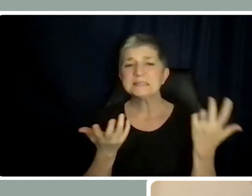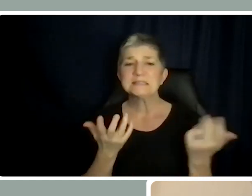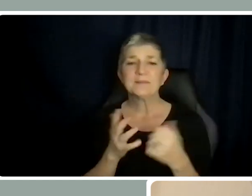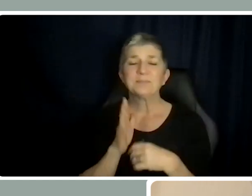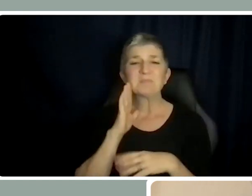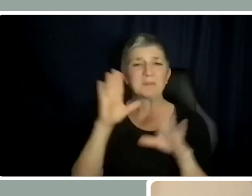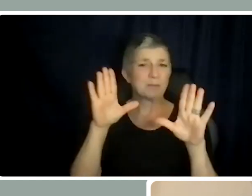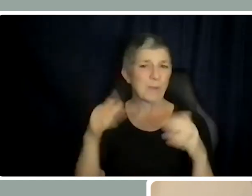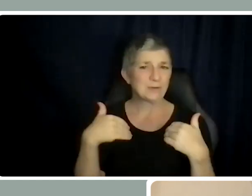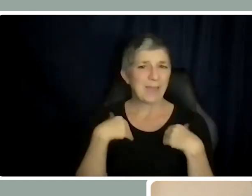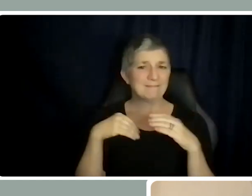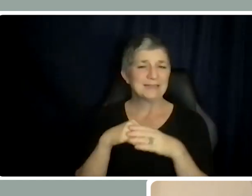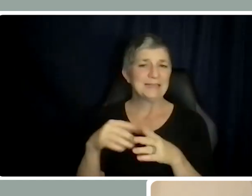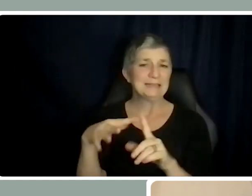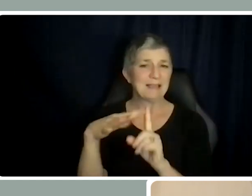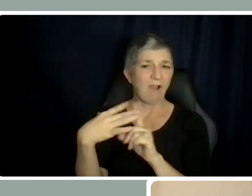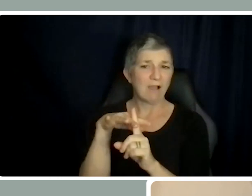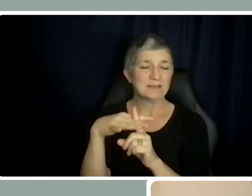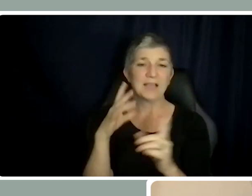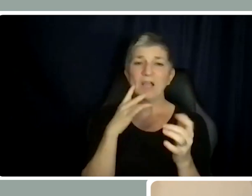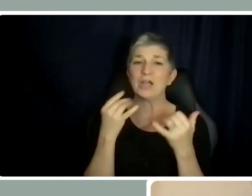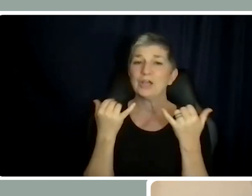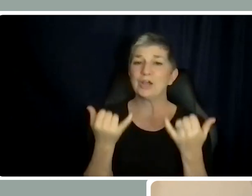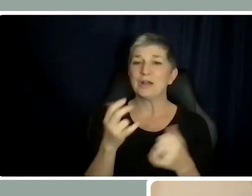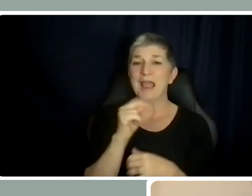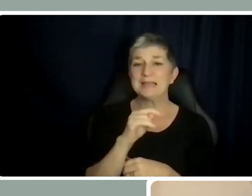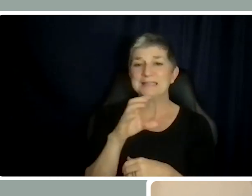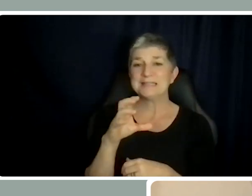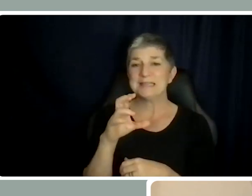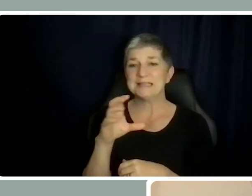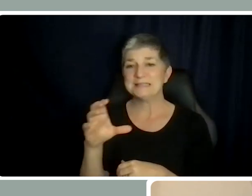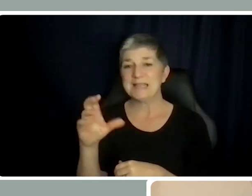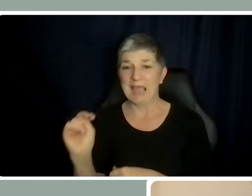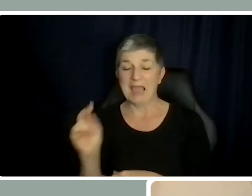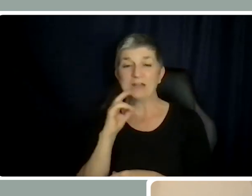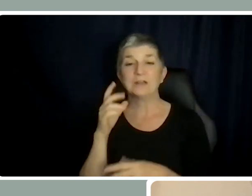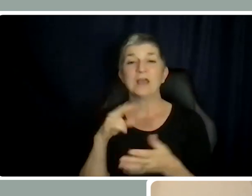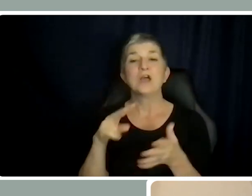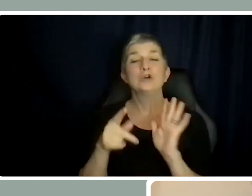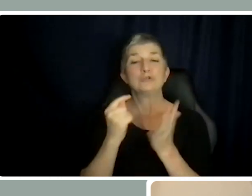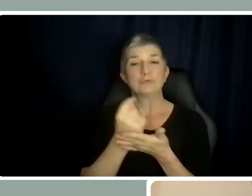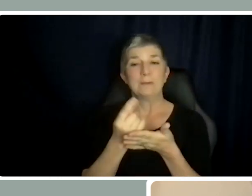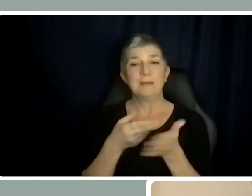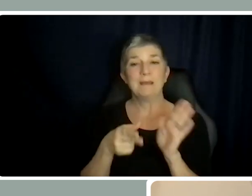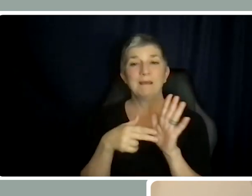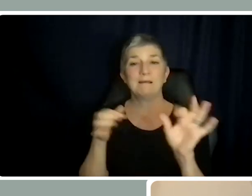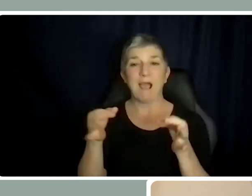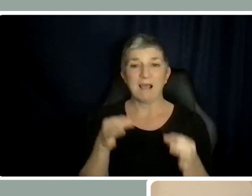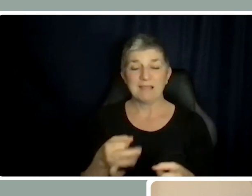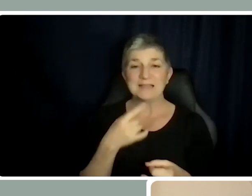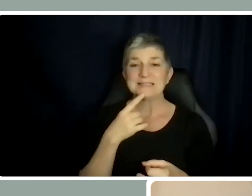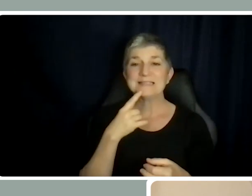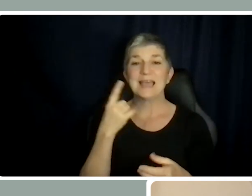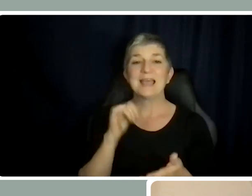be great to have it in the context. So the current NCCN treatment guidelines for HER2-positive tumors under